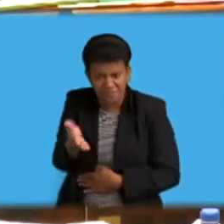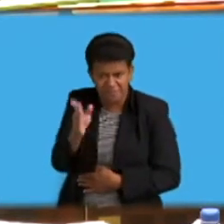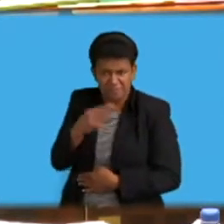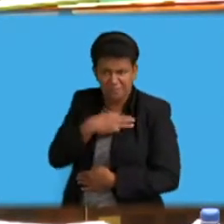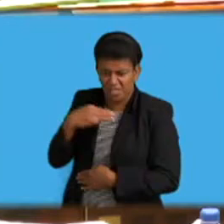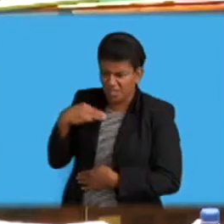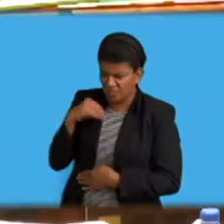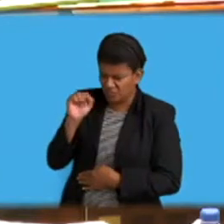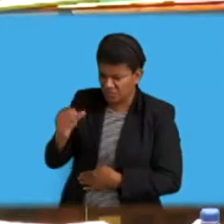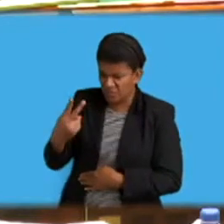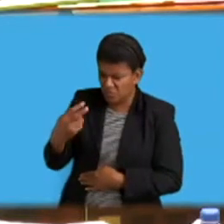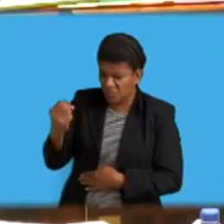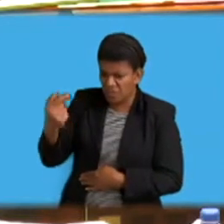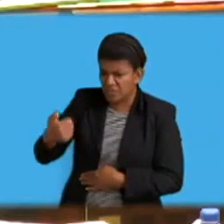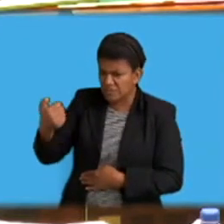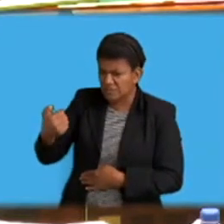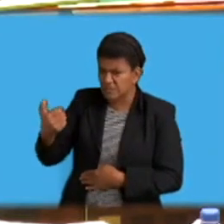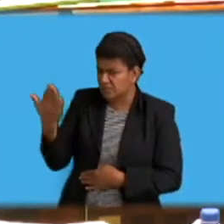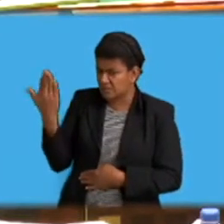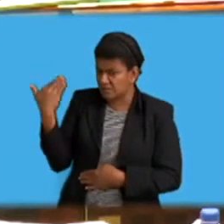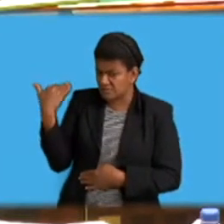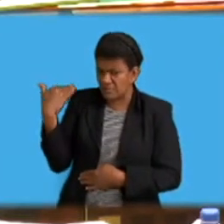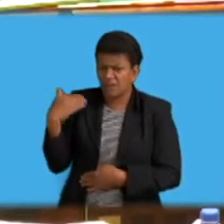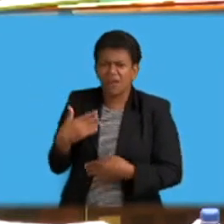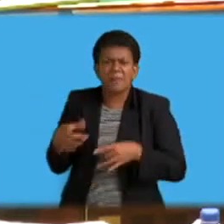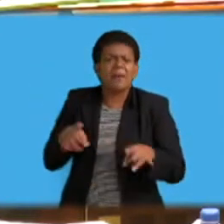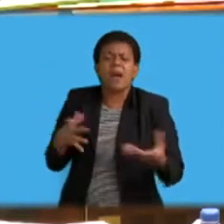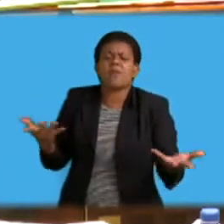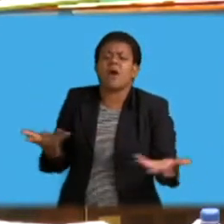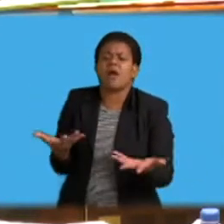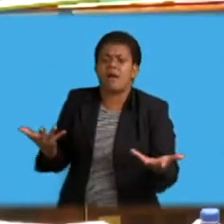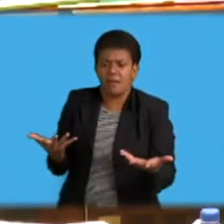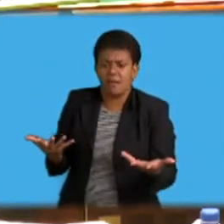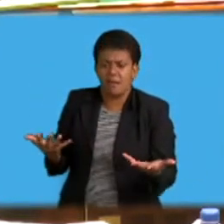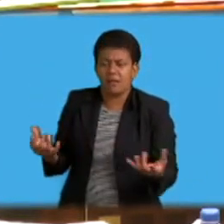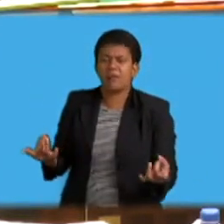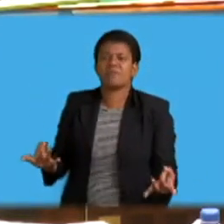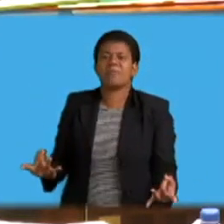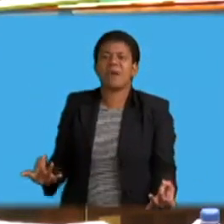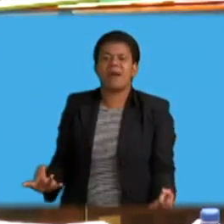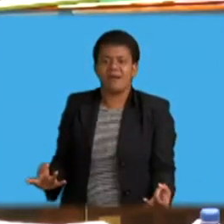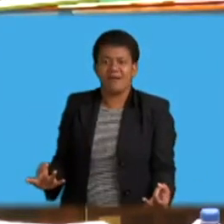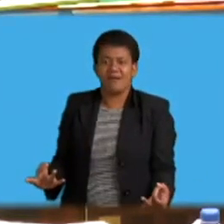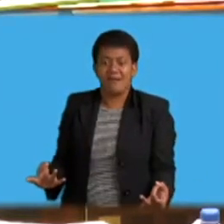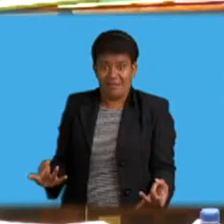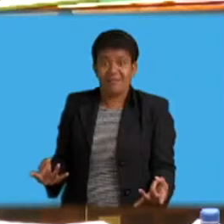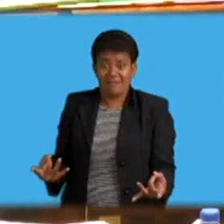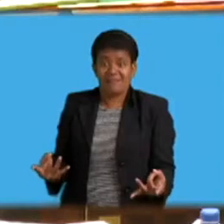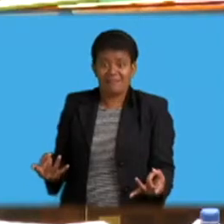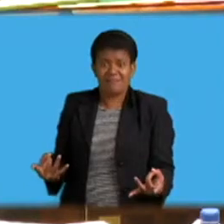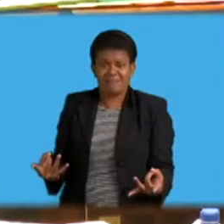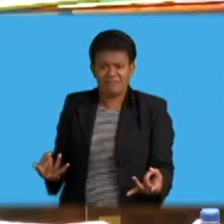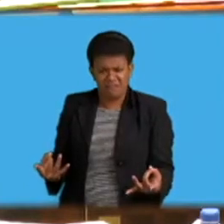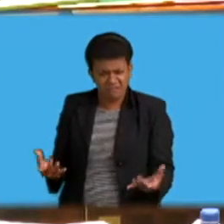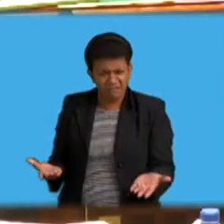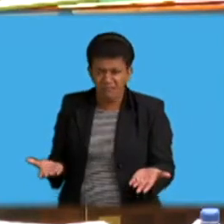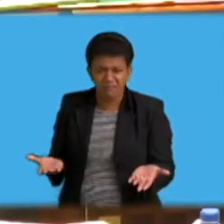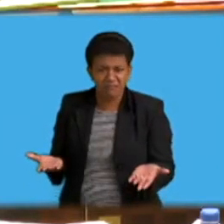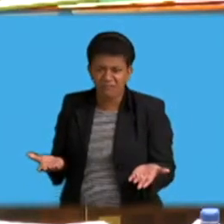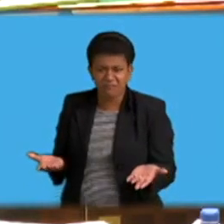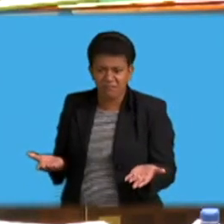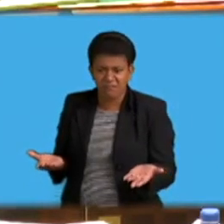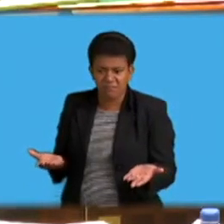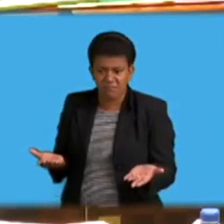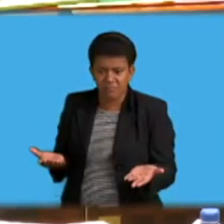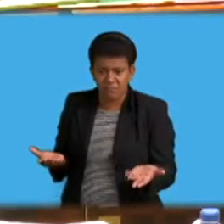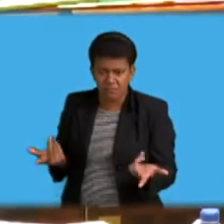2016 initiative to introduce yoga as an extracurricular activity, which he backtracked on later to make it optional,